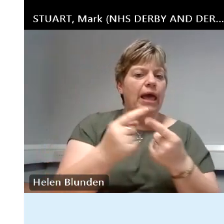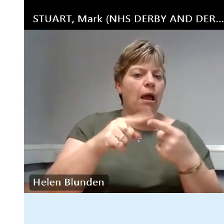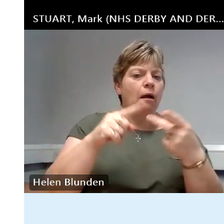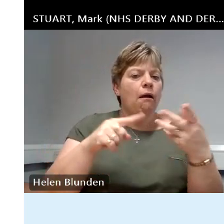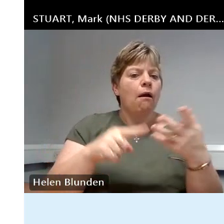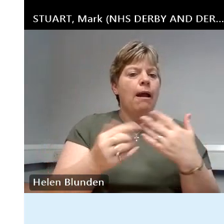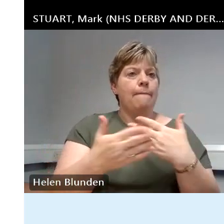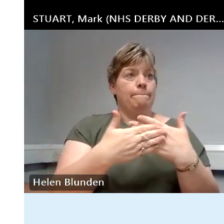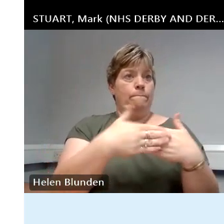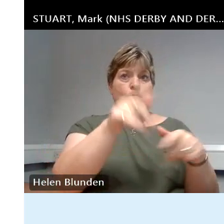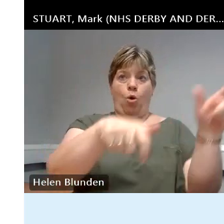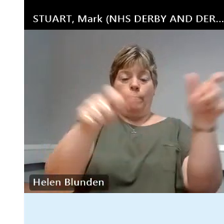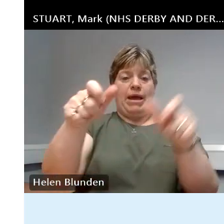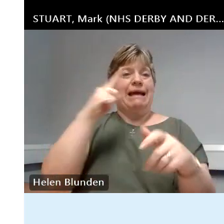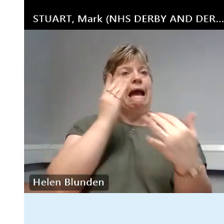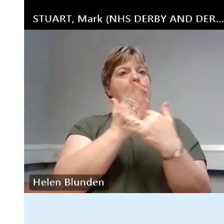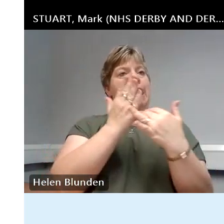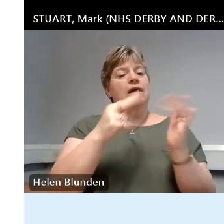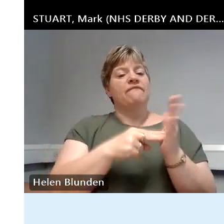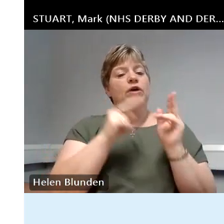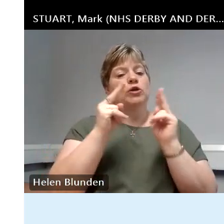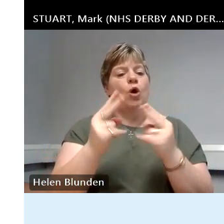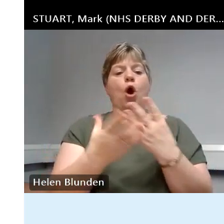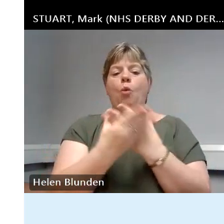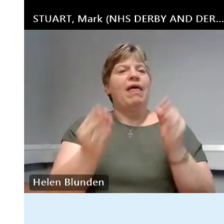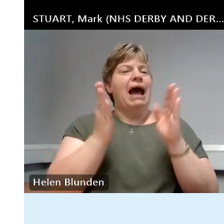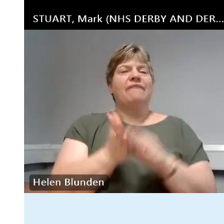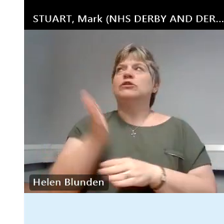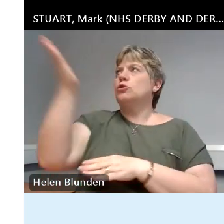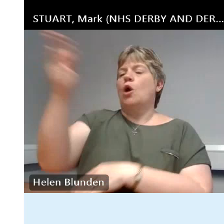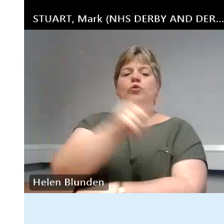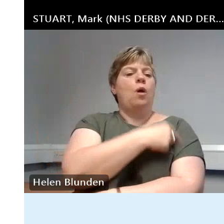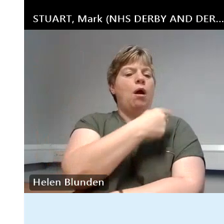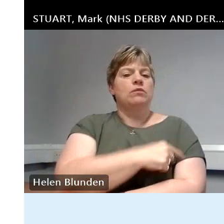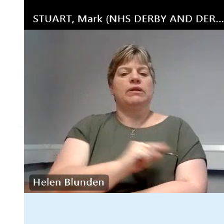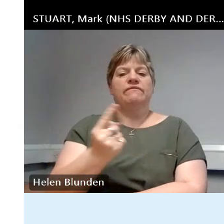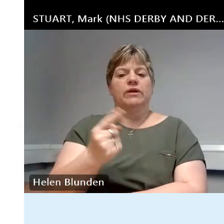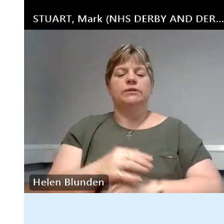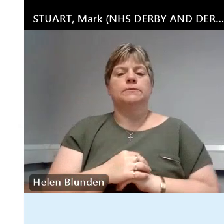patients can access virtual wards without having to access a hospital first.